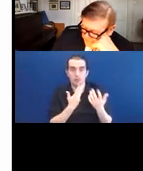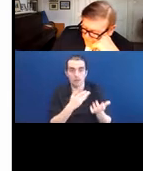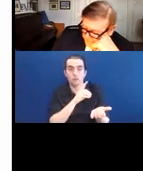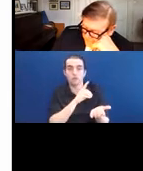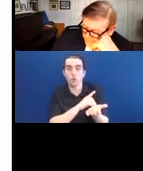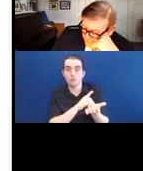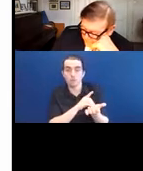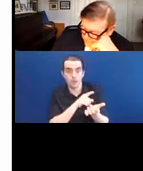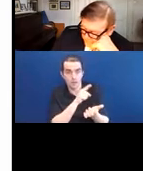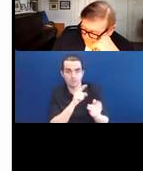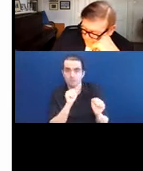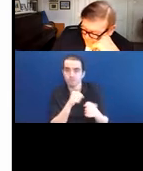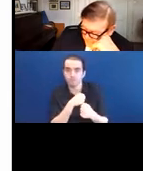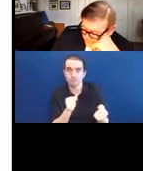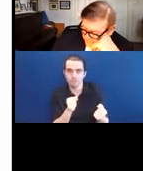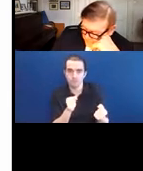down.